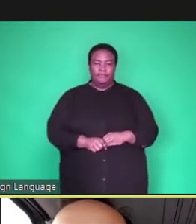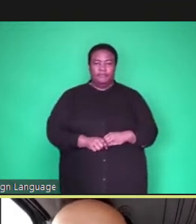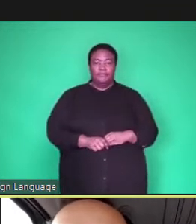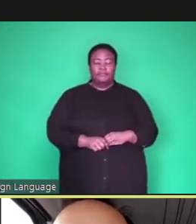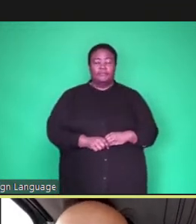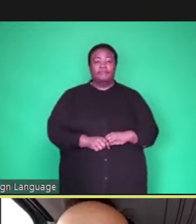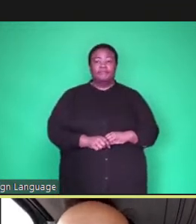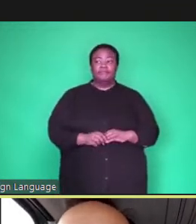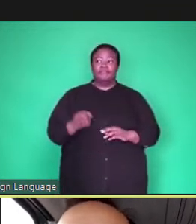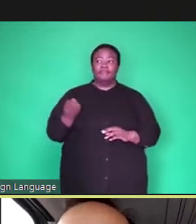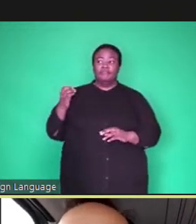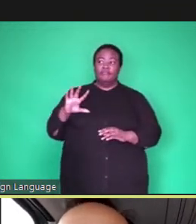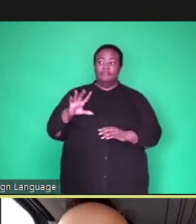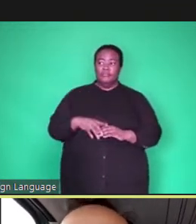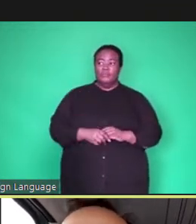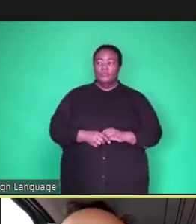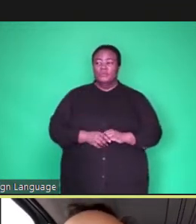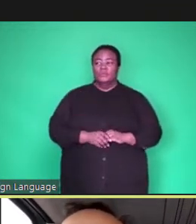Next.